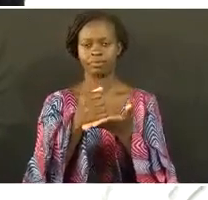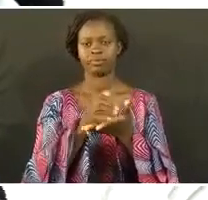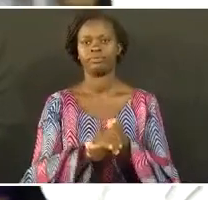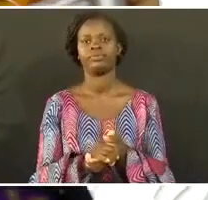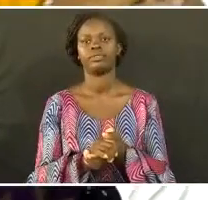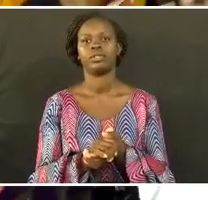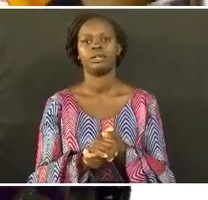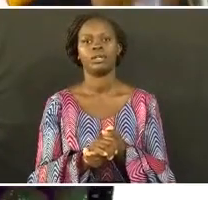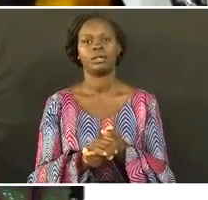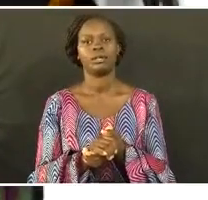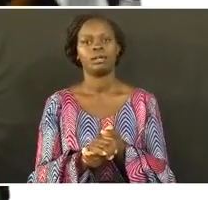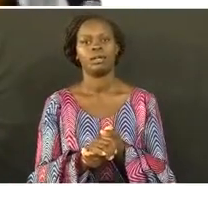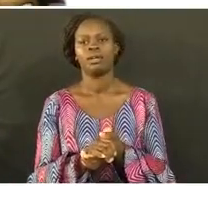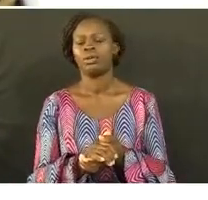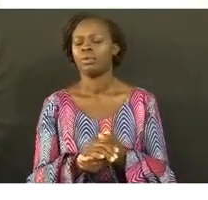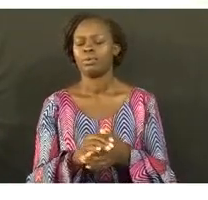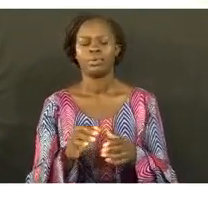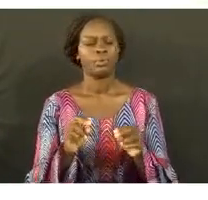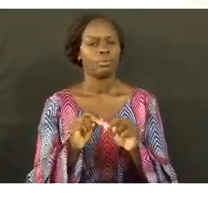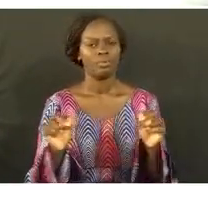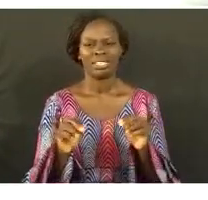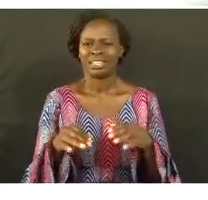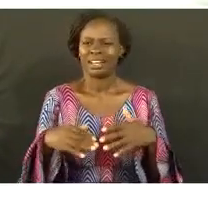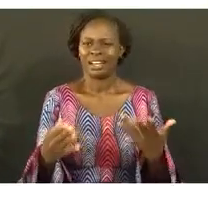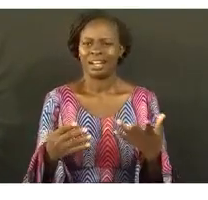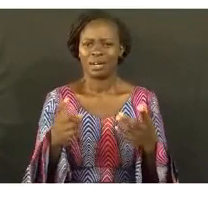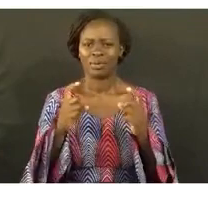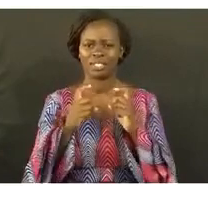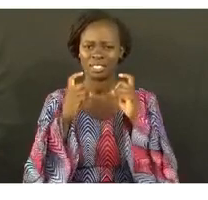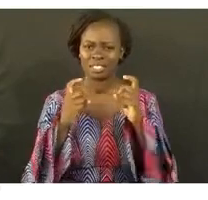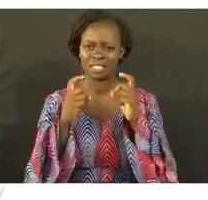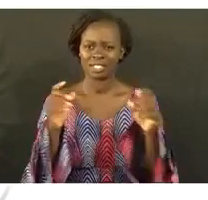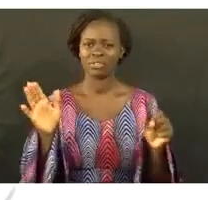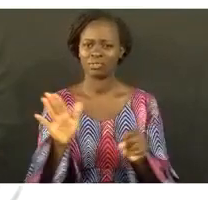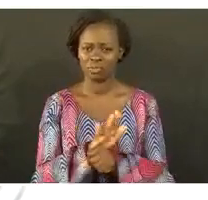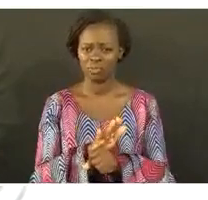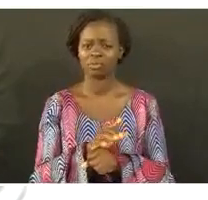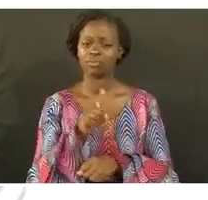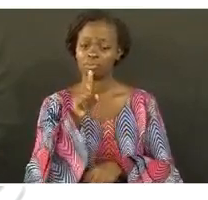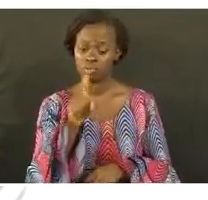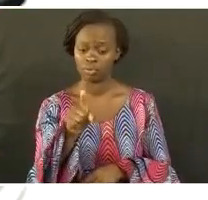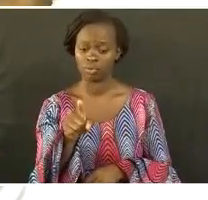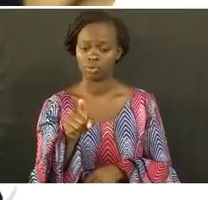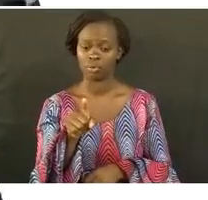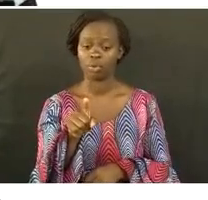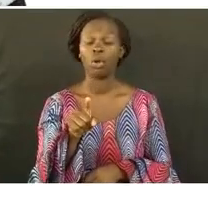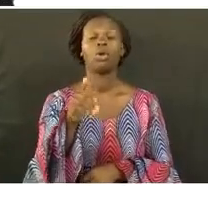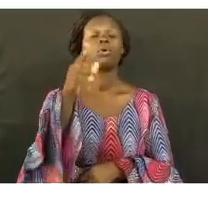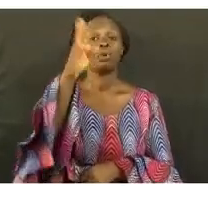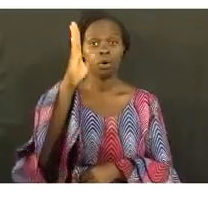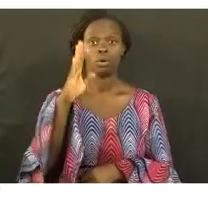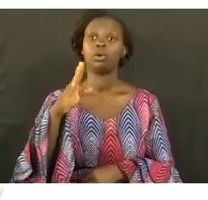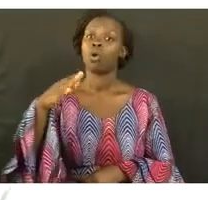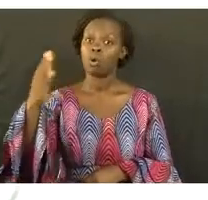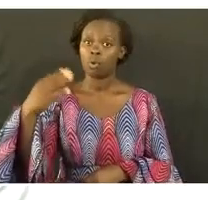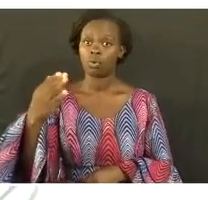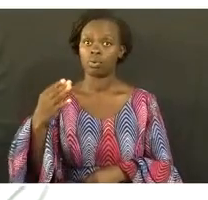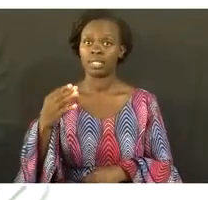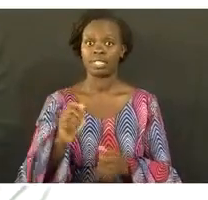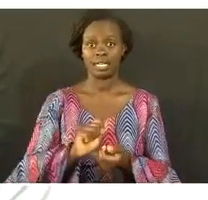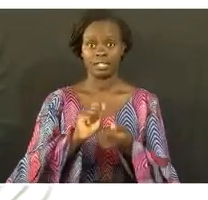And no matter how bad we are not too bad for God to turn around our